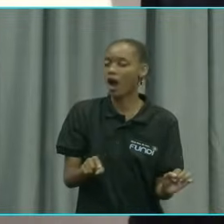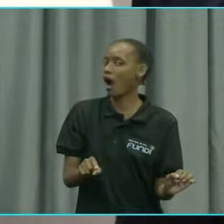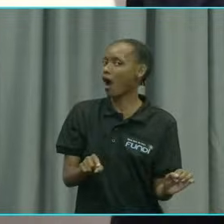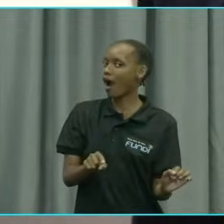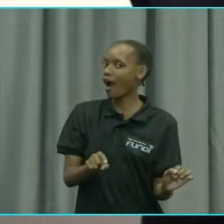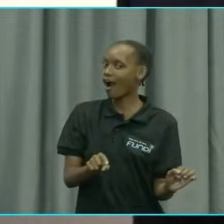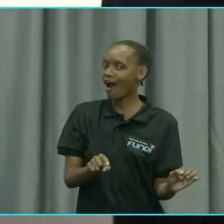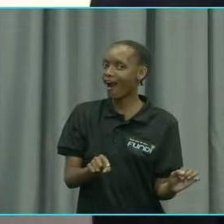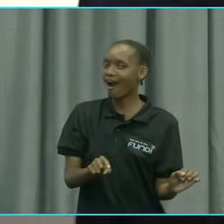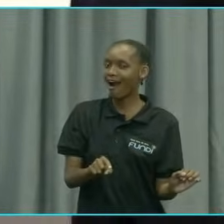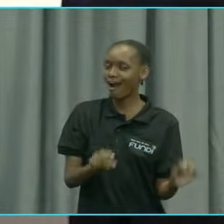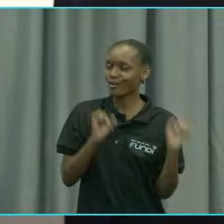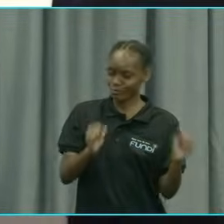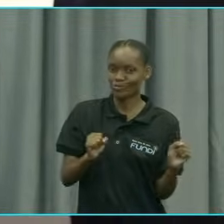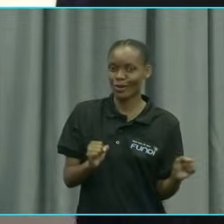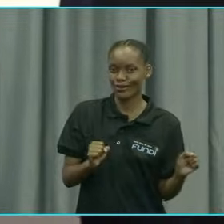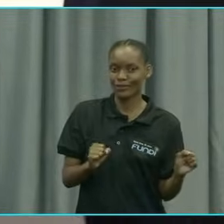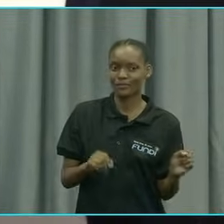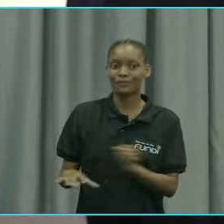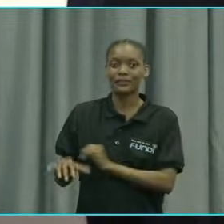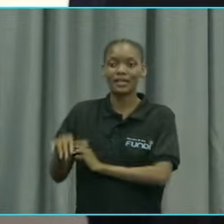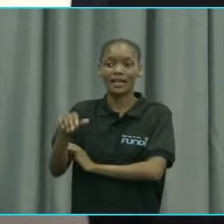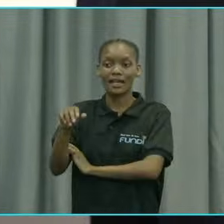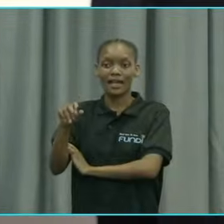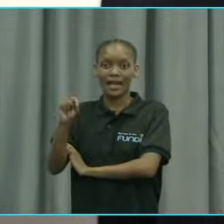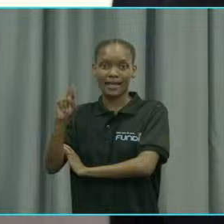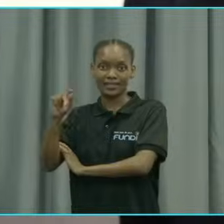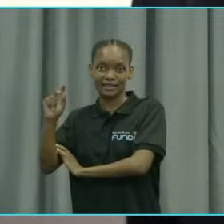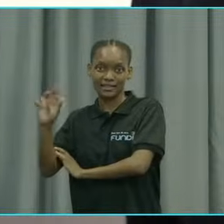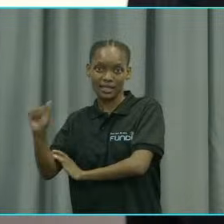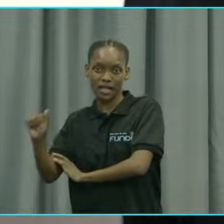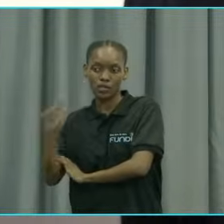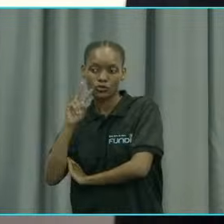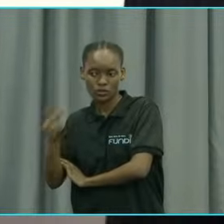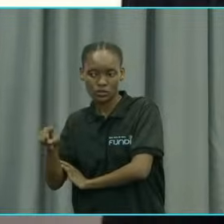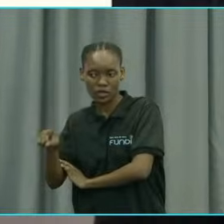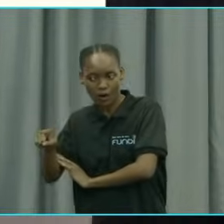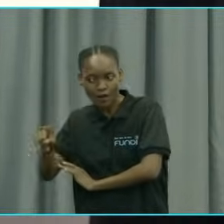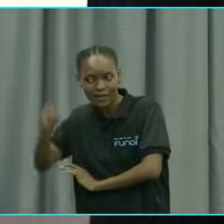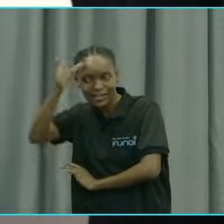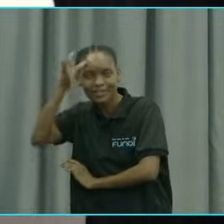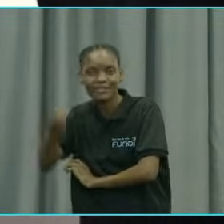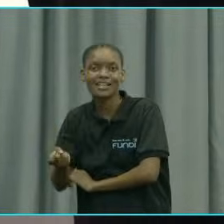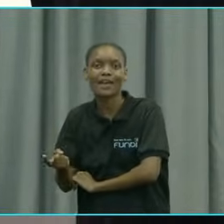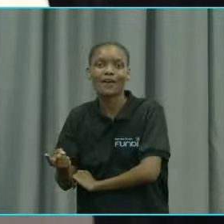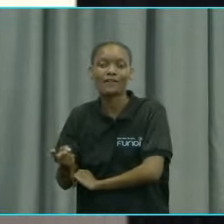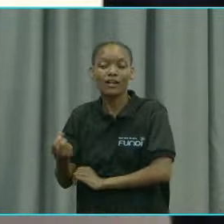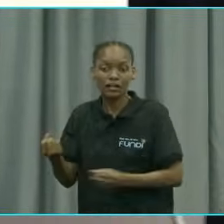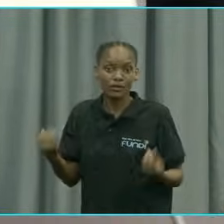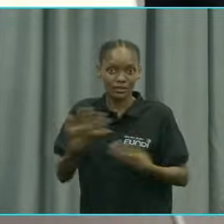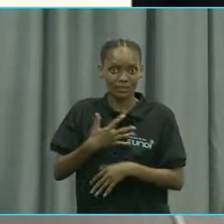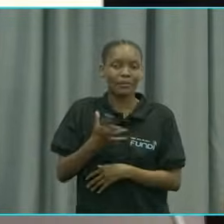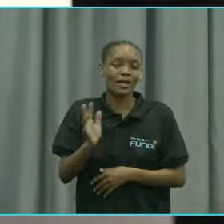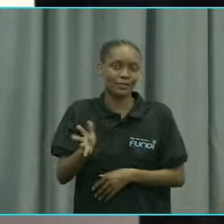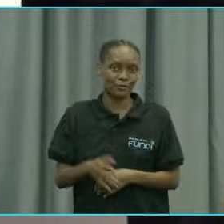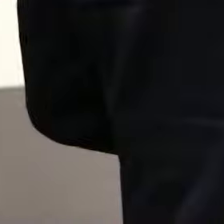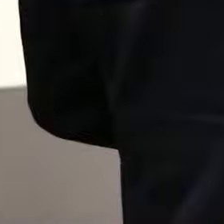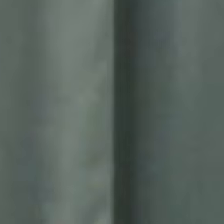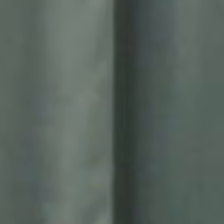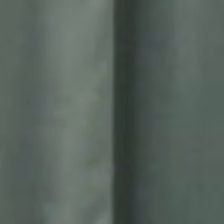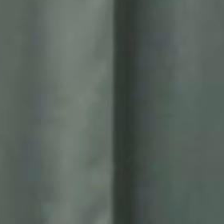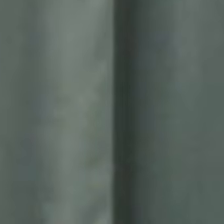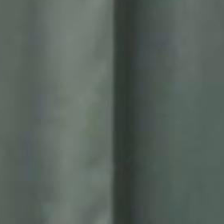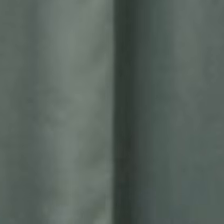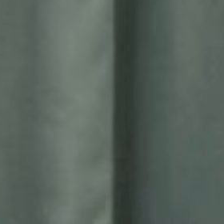And you'll see this when we are at the NTA, that they know the knowledge. They will surprise you. But go into